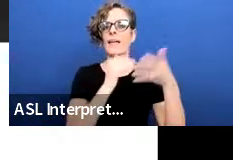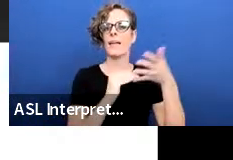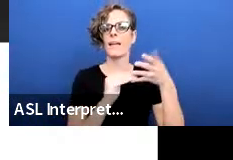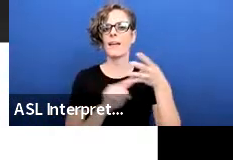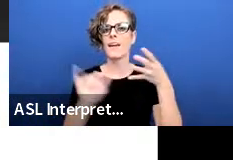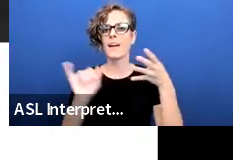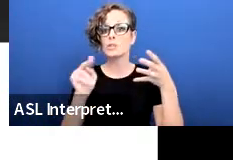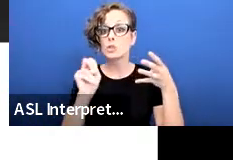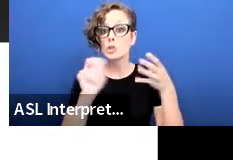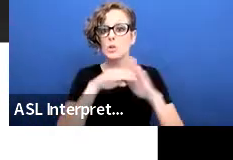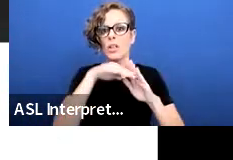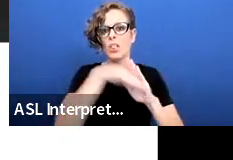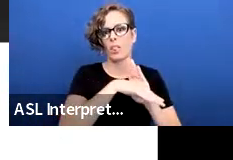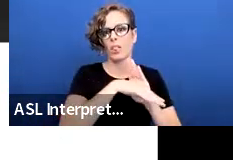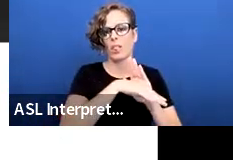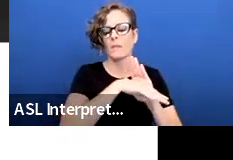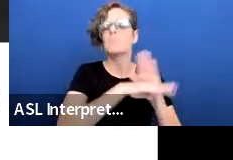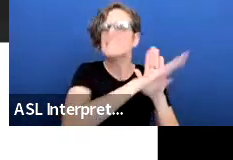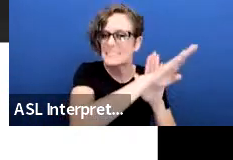worsened. For